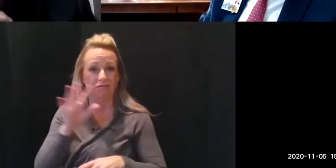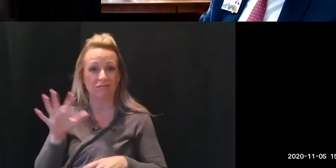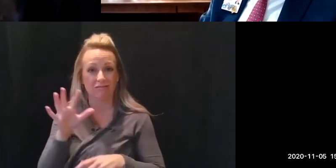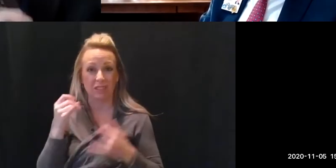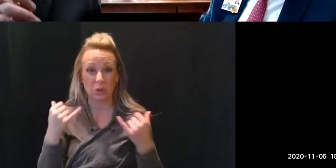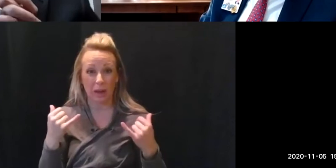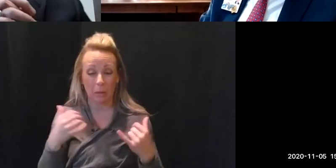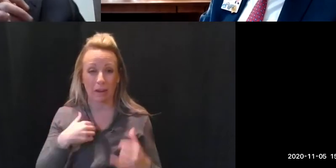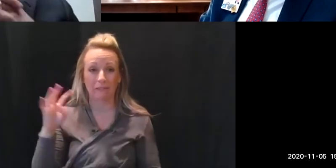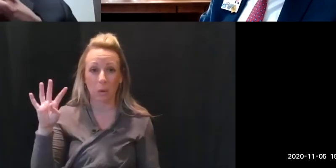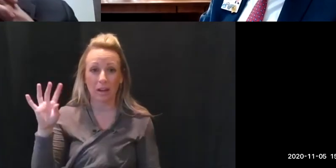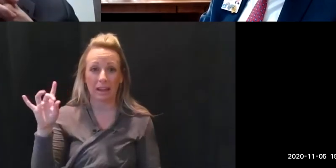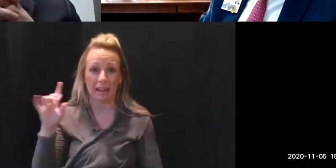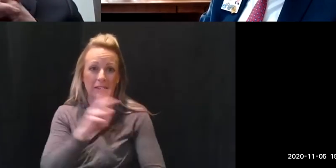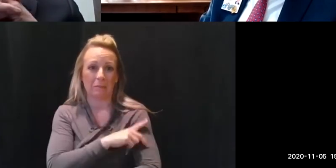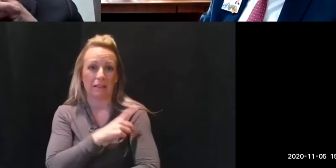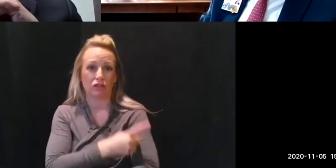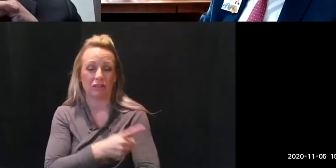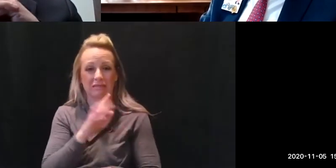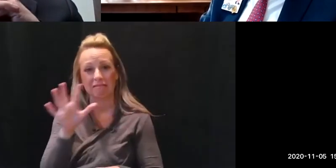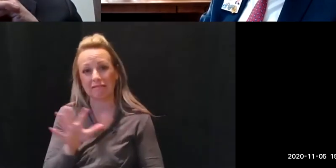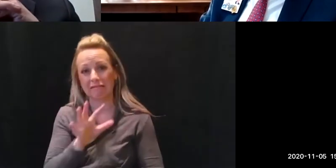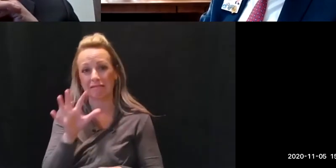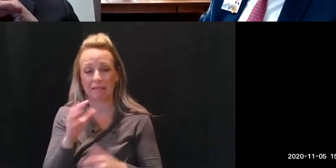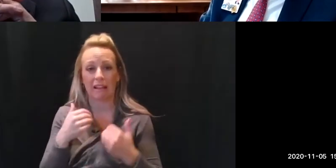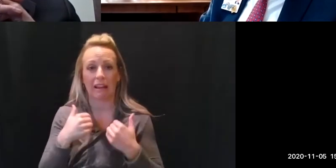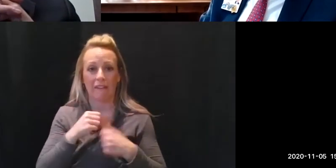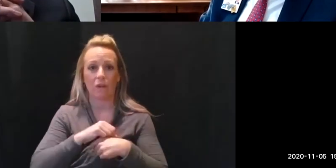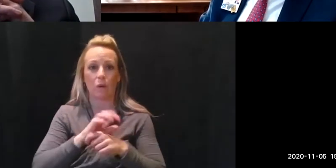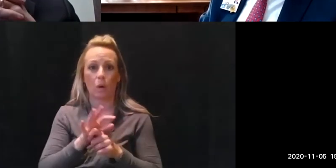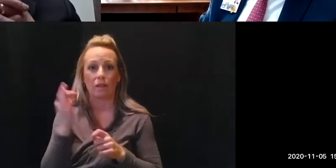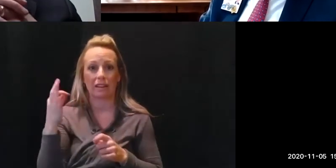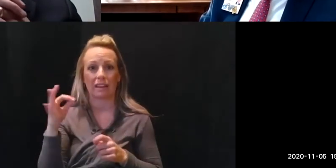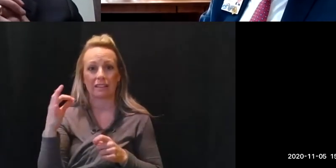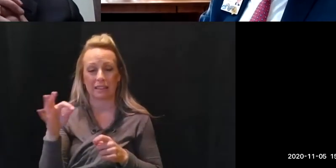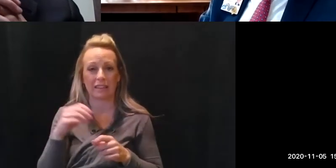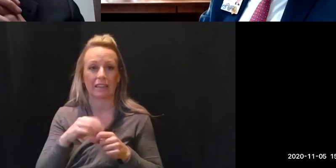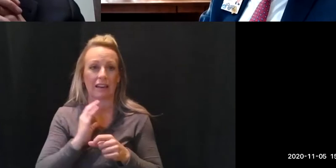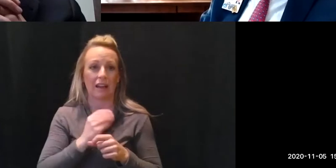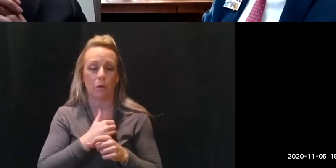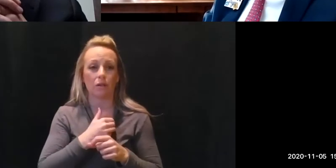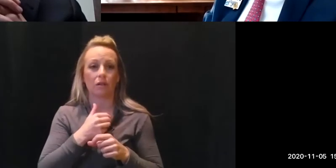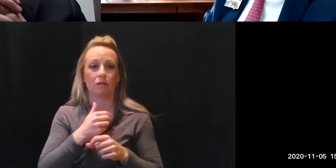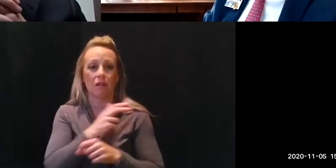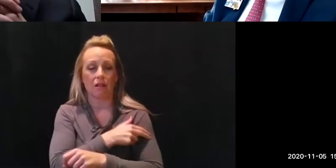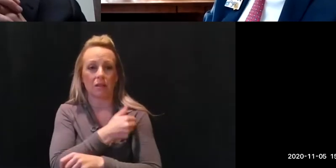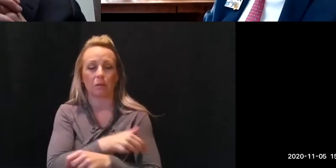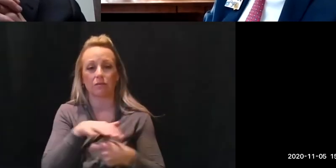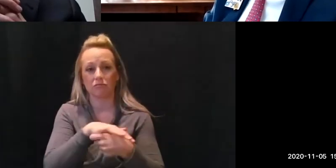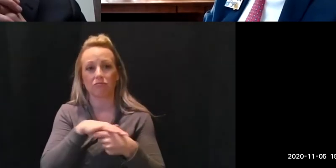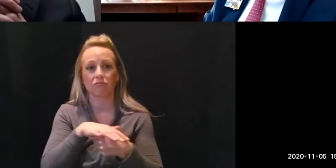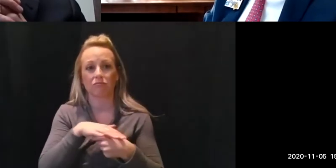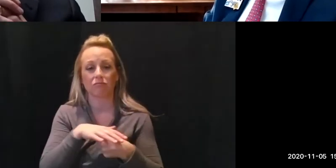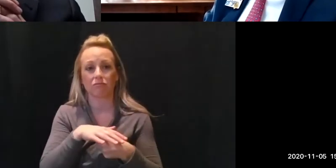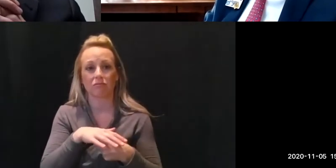patients that have COVID-19 within our hospitals in the Quad Cities and Muscatine. Out of that, 19